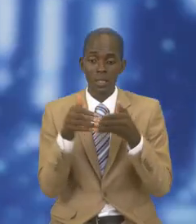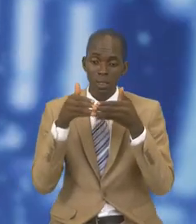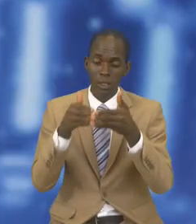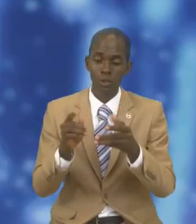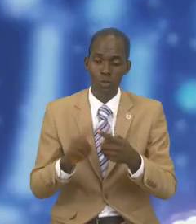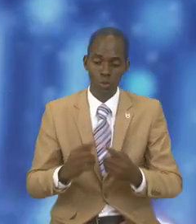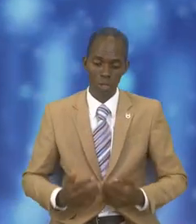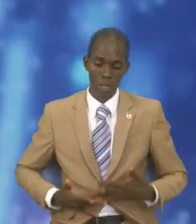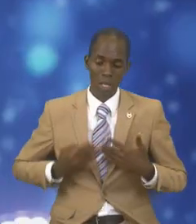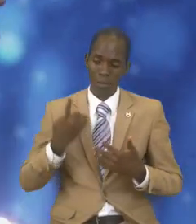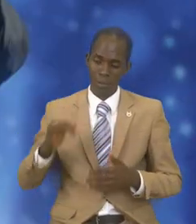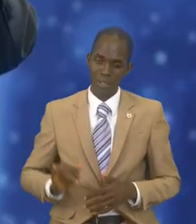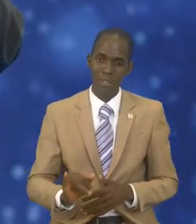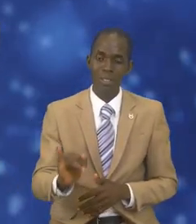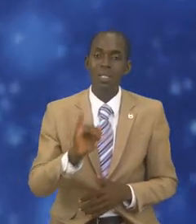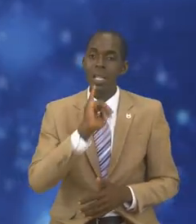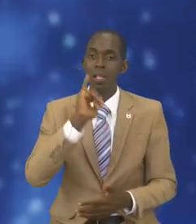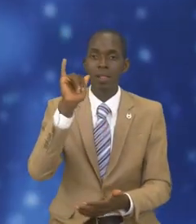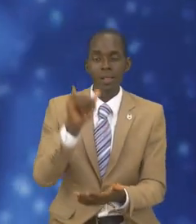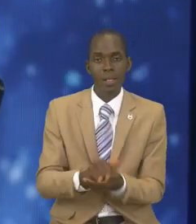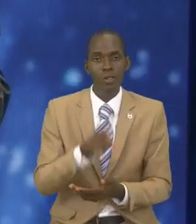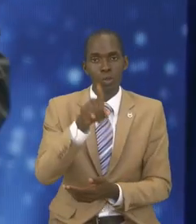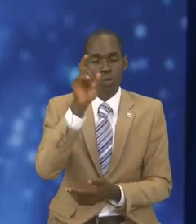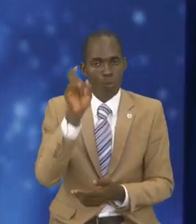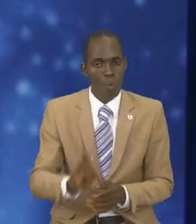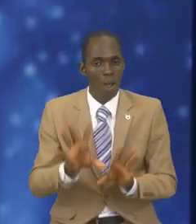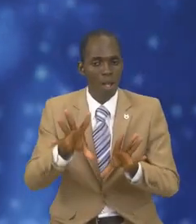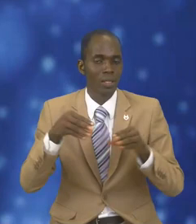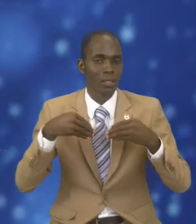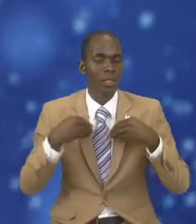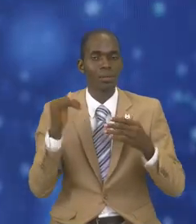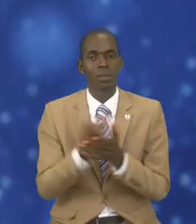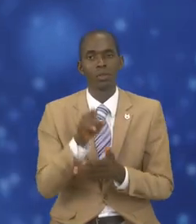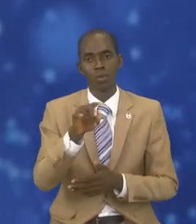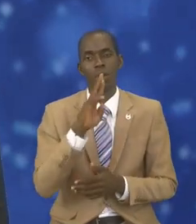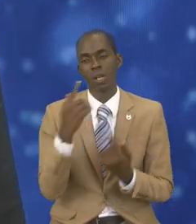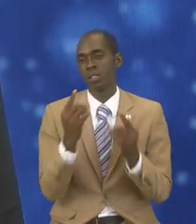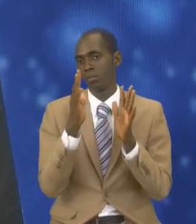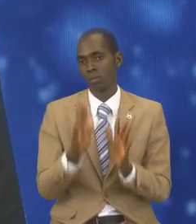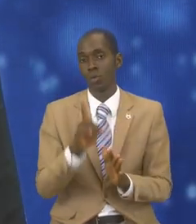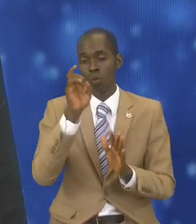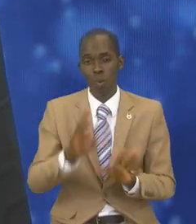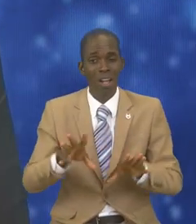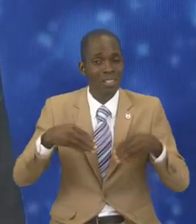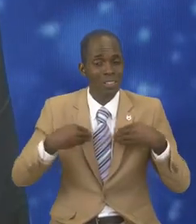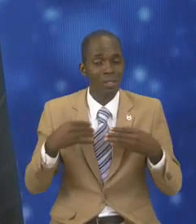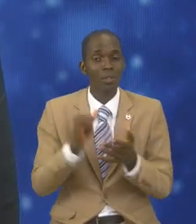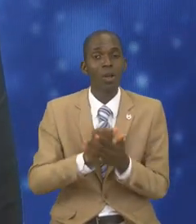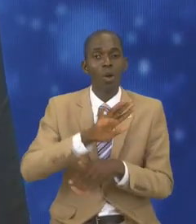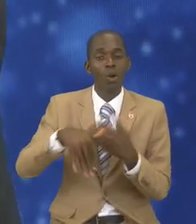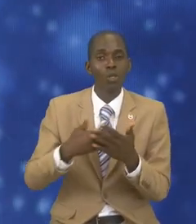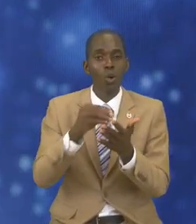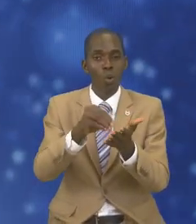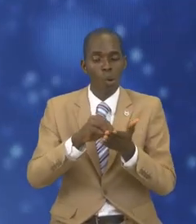eternal is that you recognize you are a sinner. Is that you recognize all the good works you try to do and to